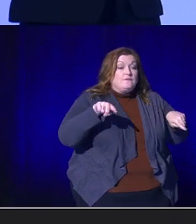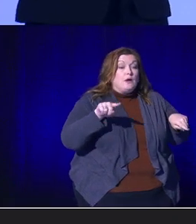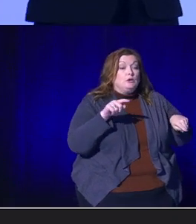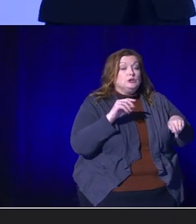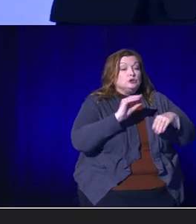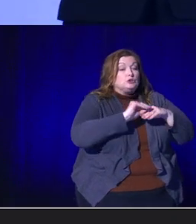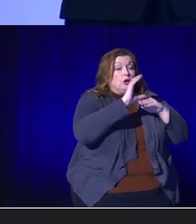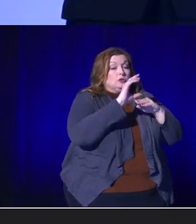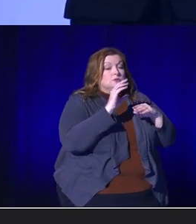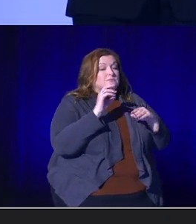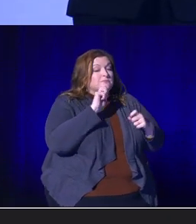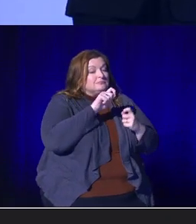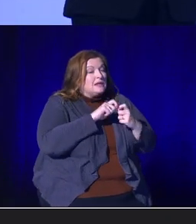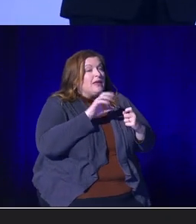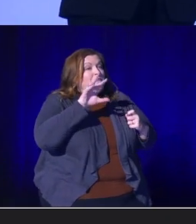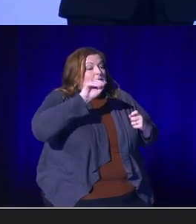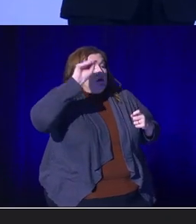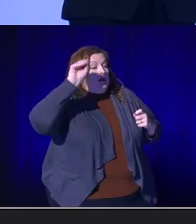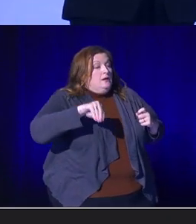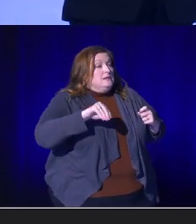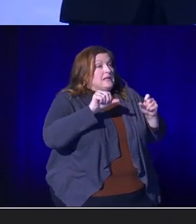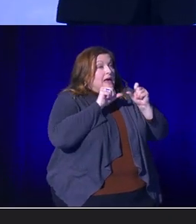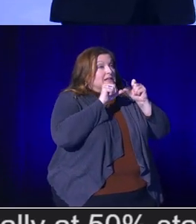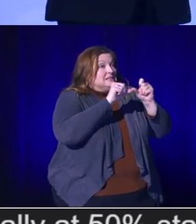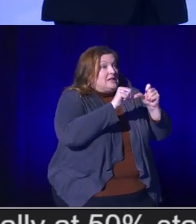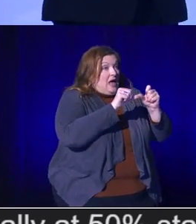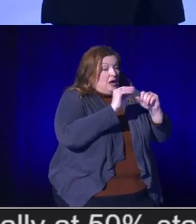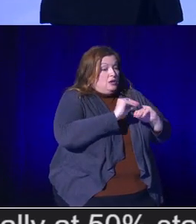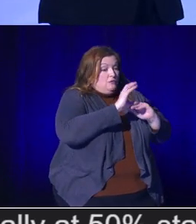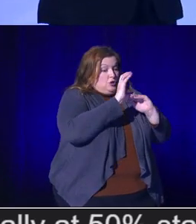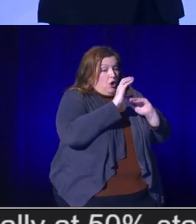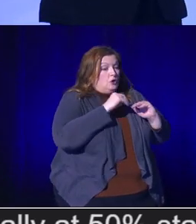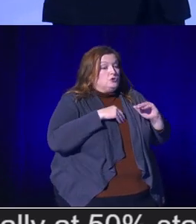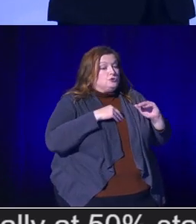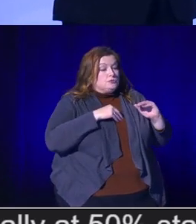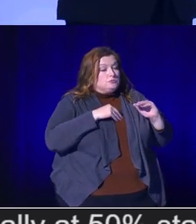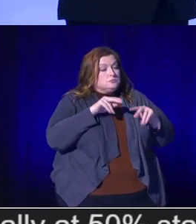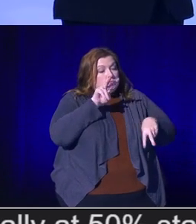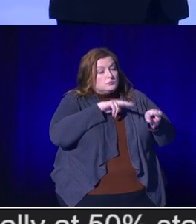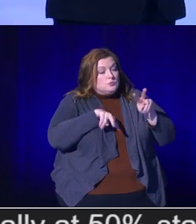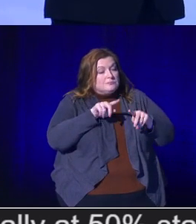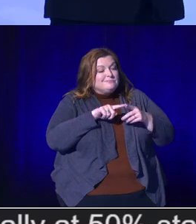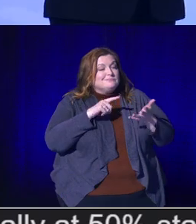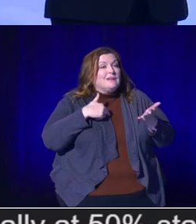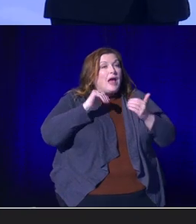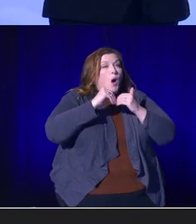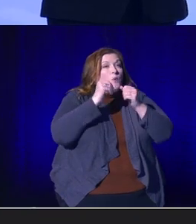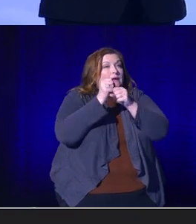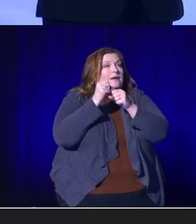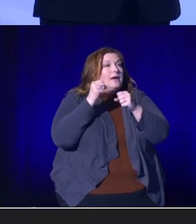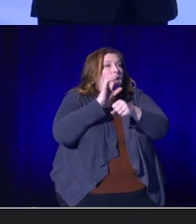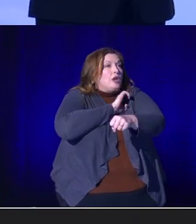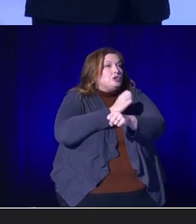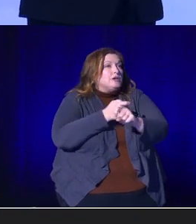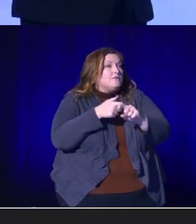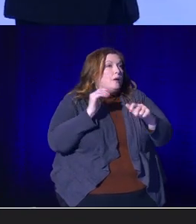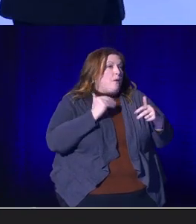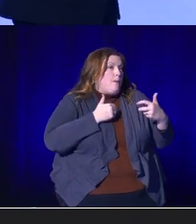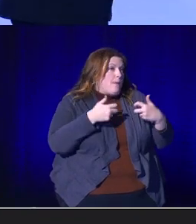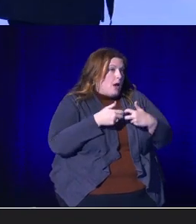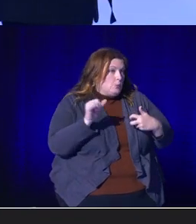difference between the anode and cathode. That's how we get energy from our battery. And then what we can do